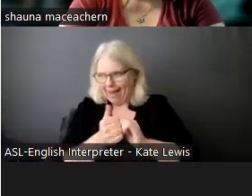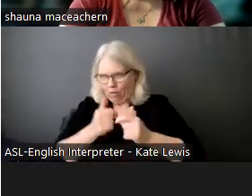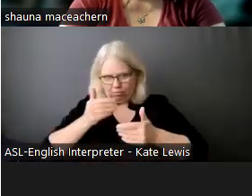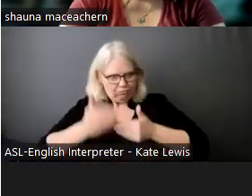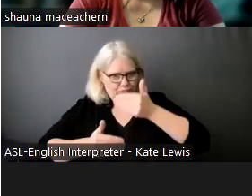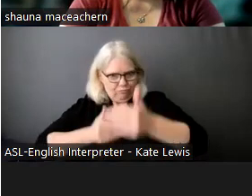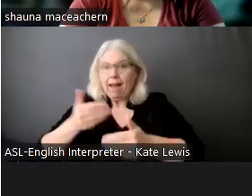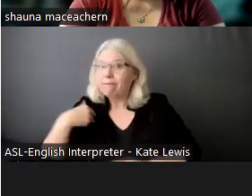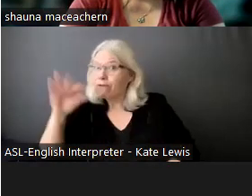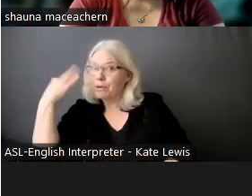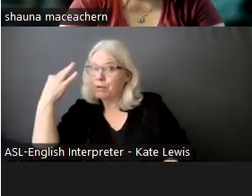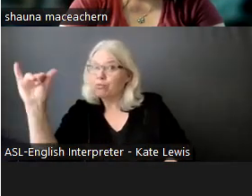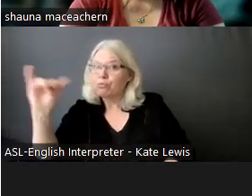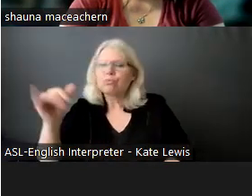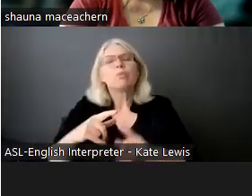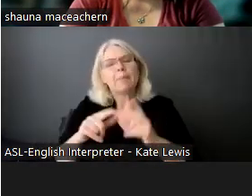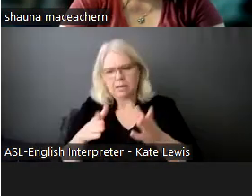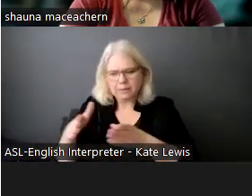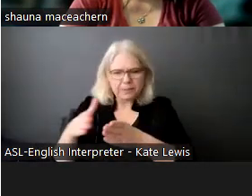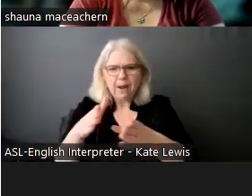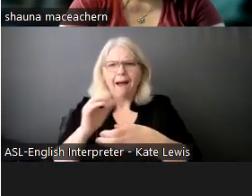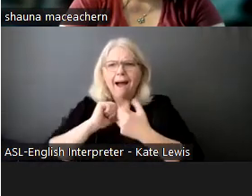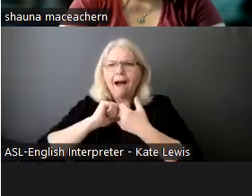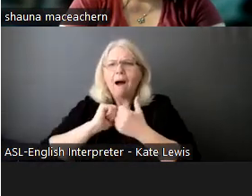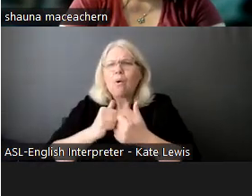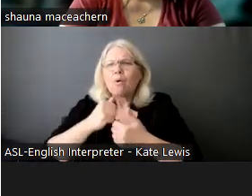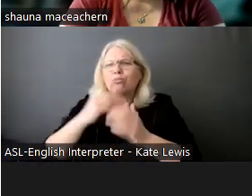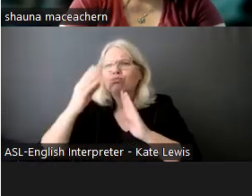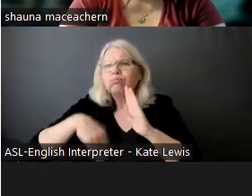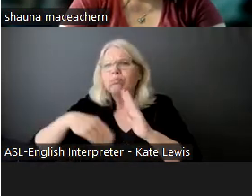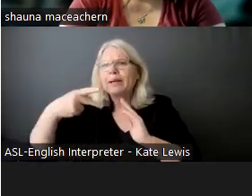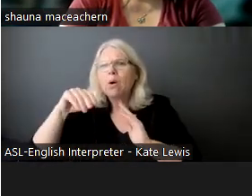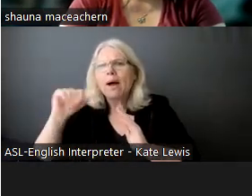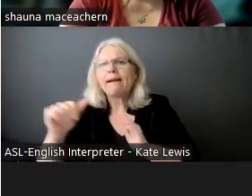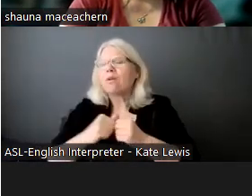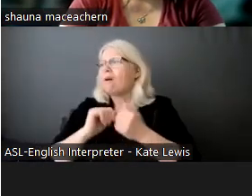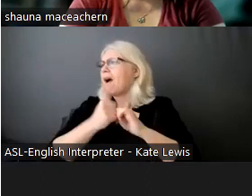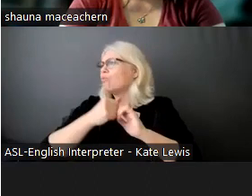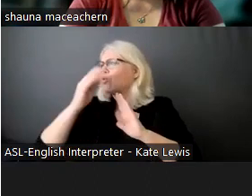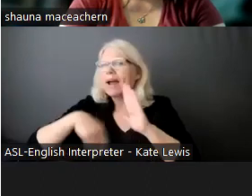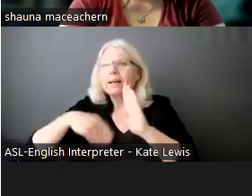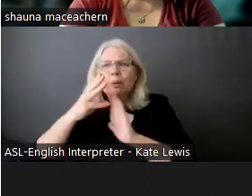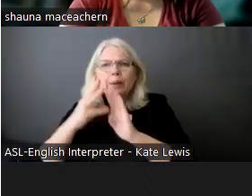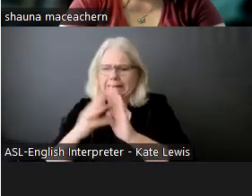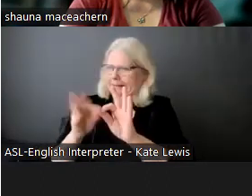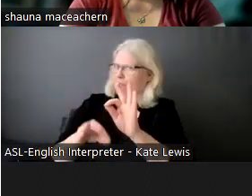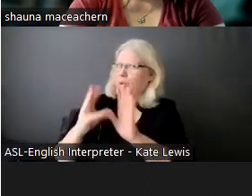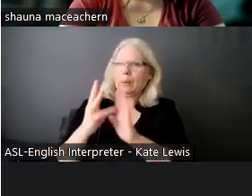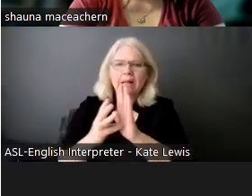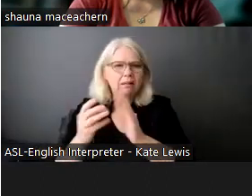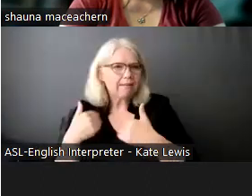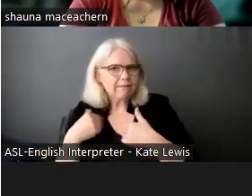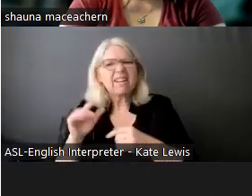attorney and how to make a simple will. So these are just some of the resources available for community legal clinics. You